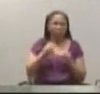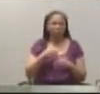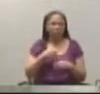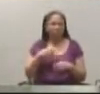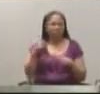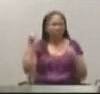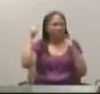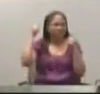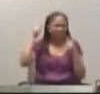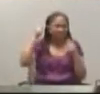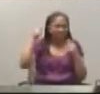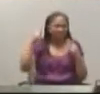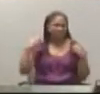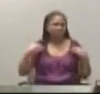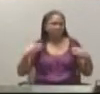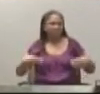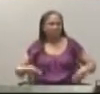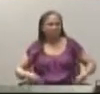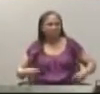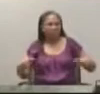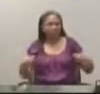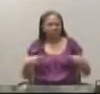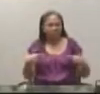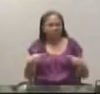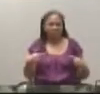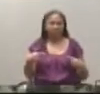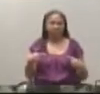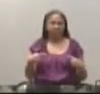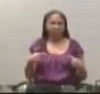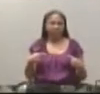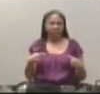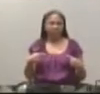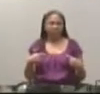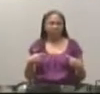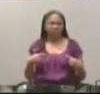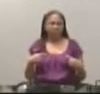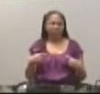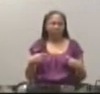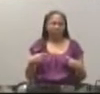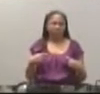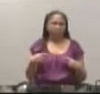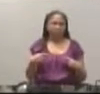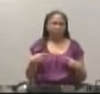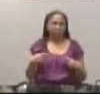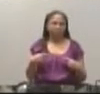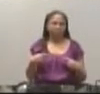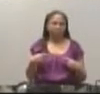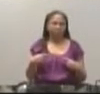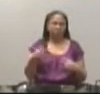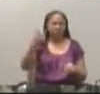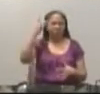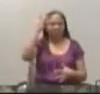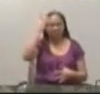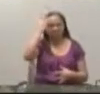This body. A body that is prone to